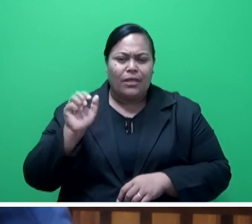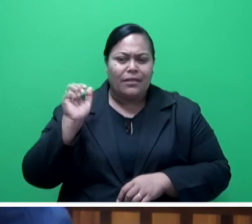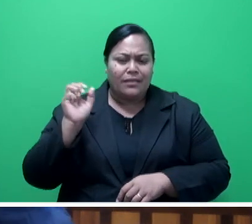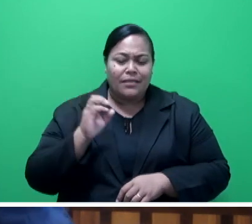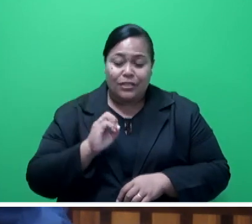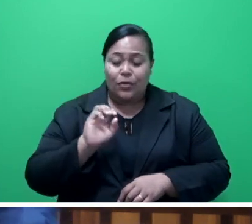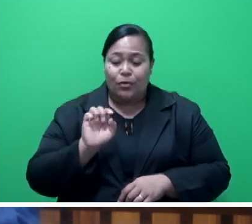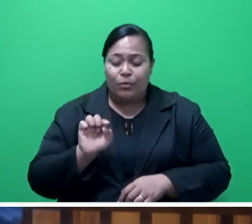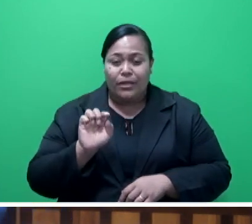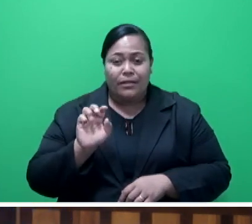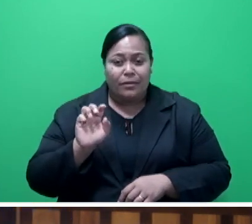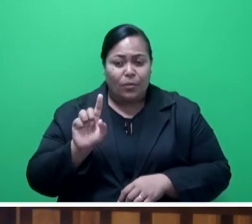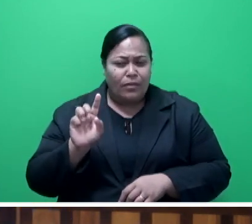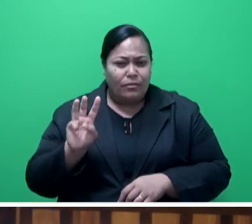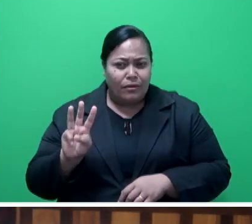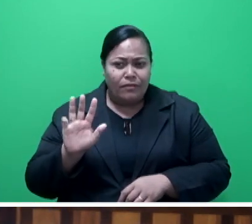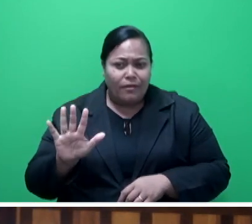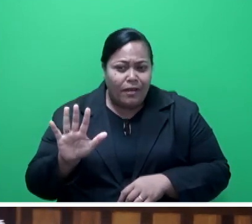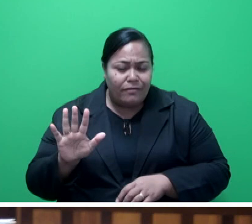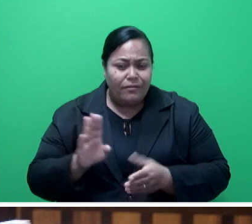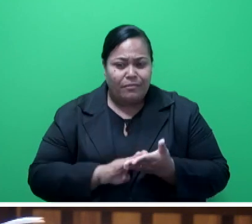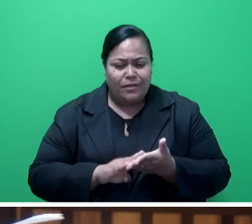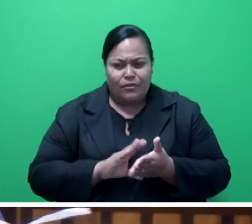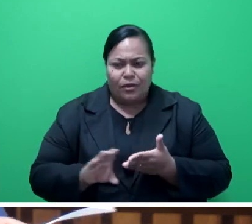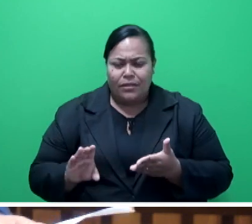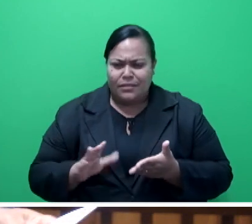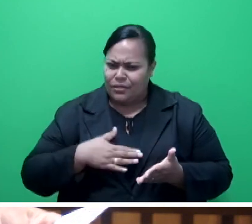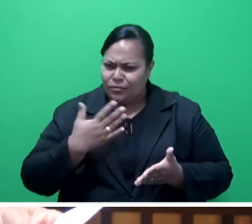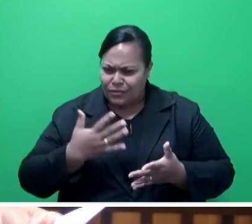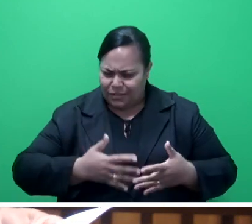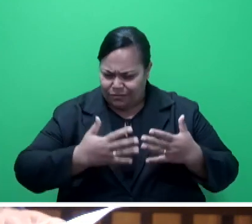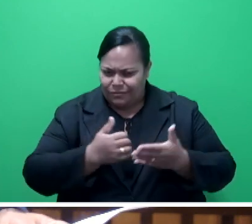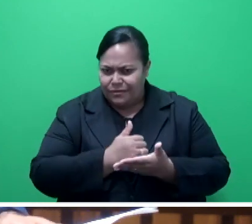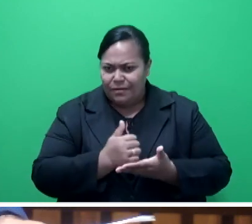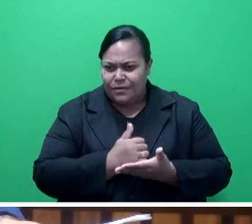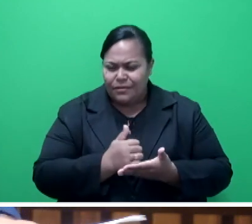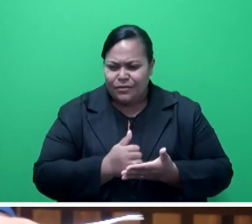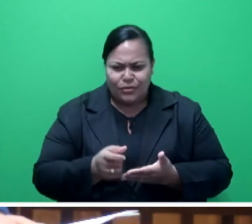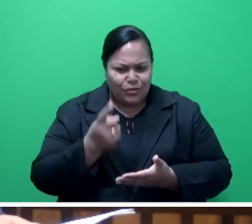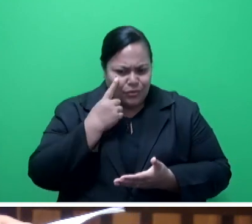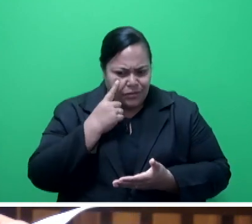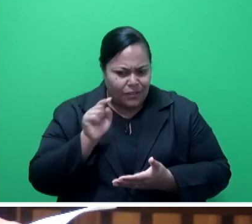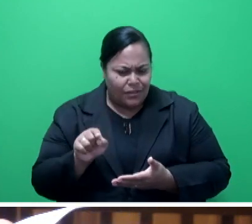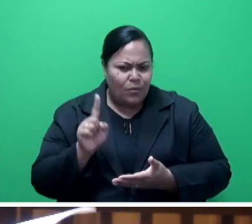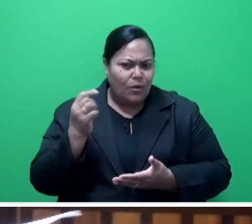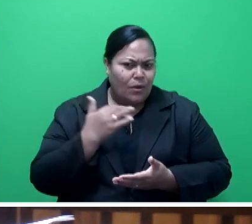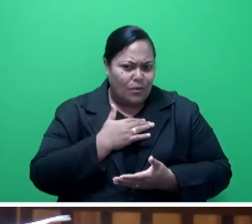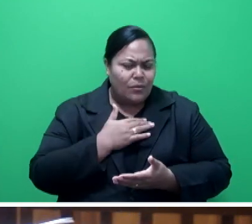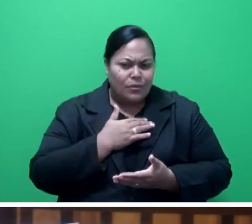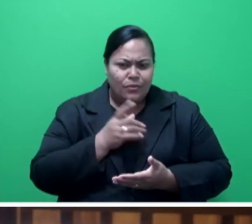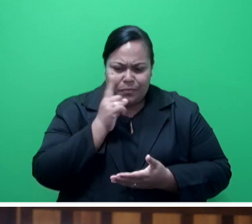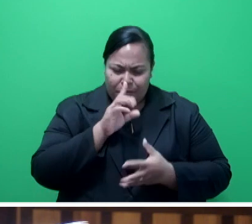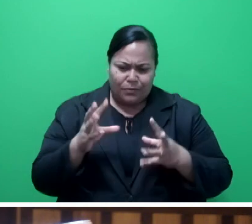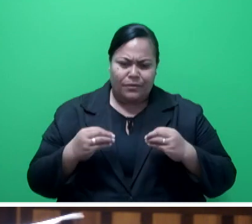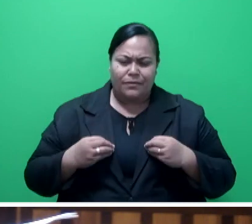million. Interesting statistics, sir, to know that 47% of the applicants, 100 applicants who have received the grant